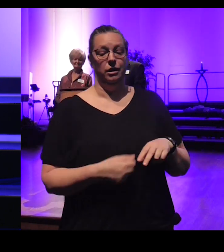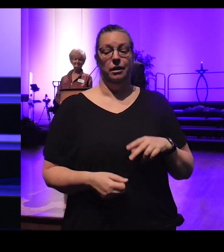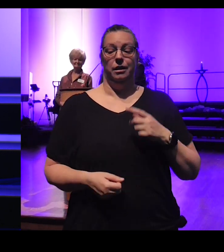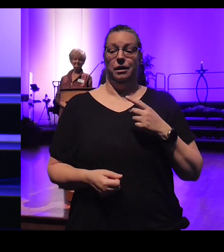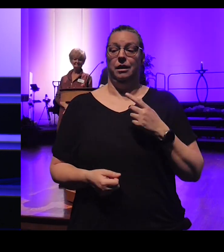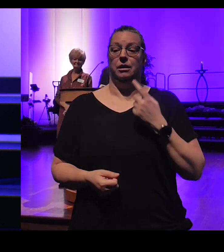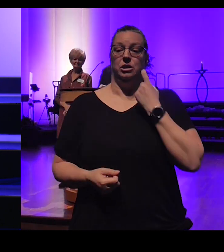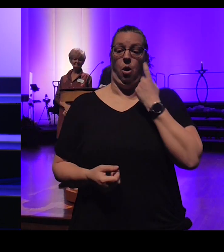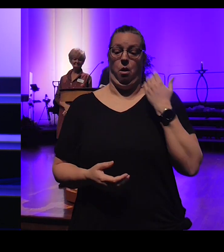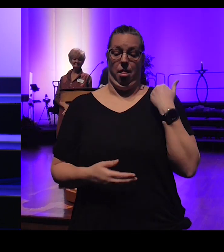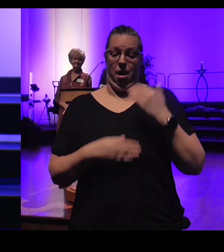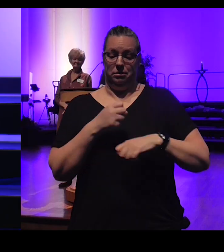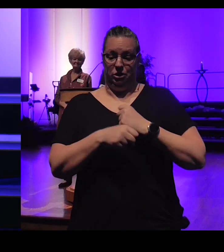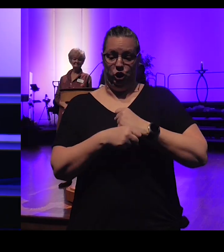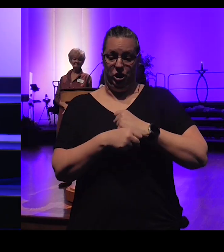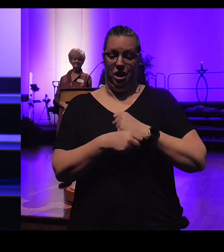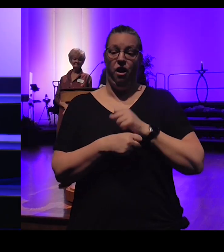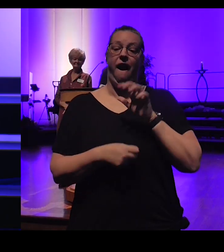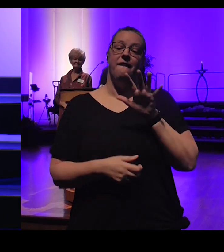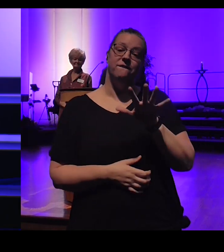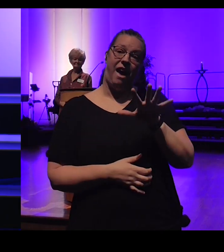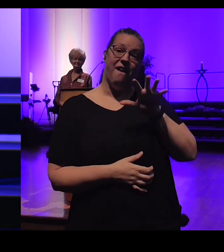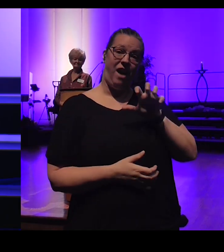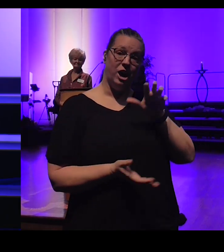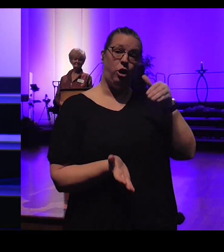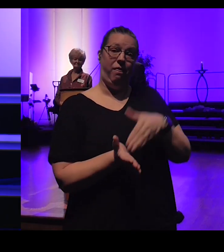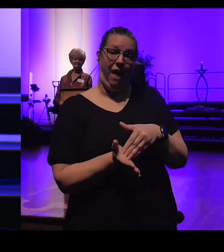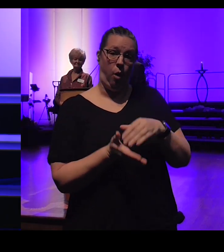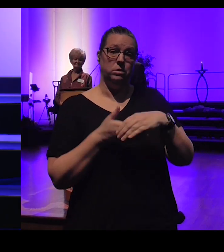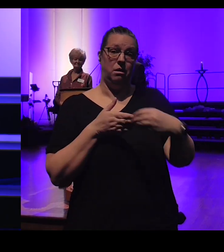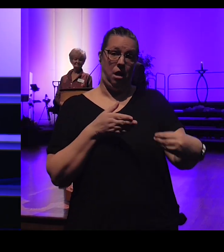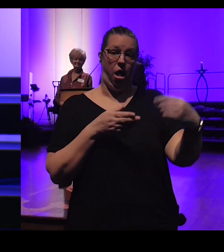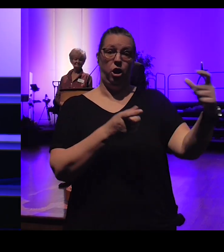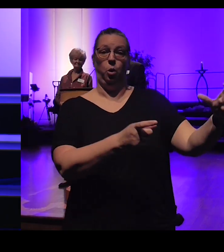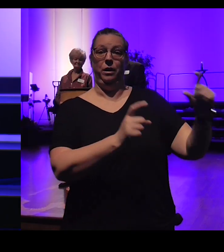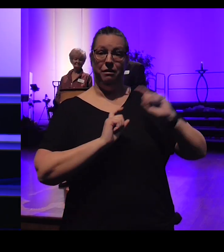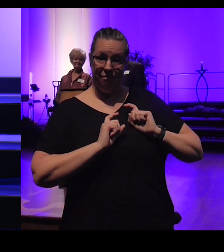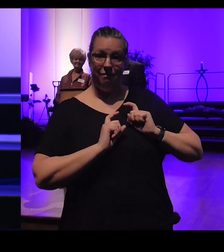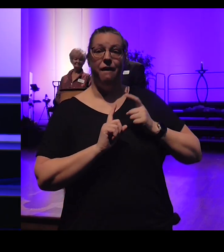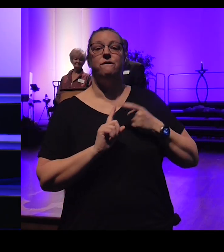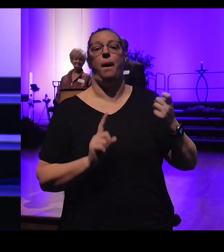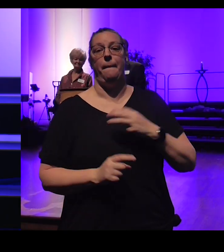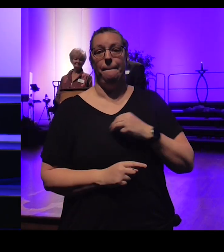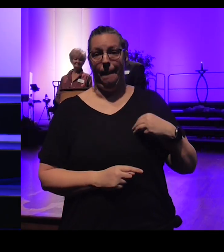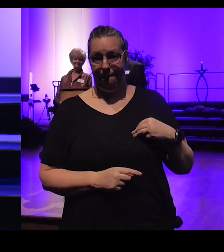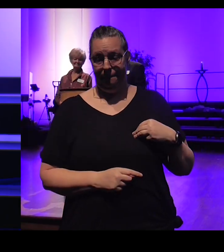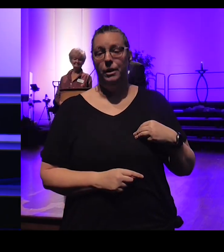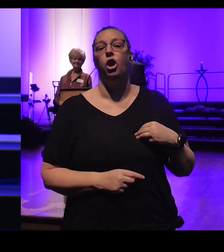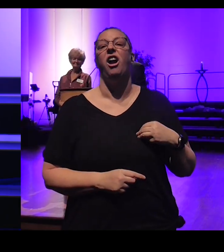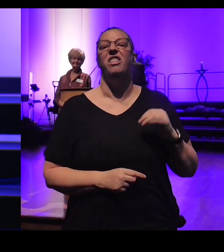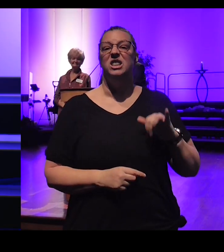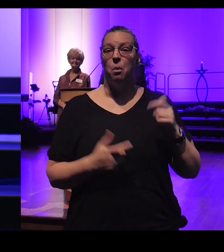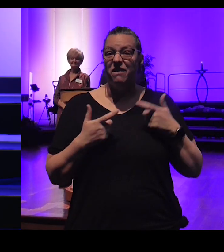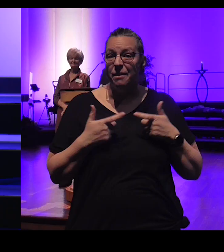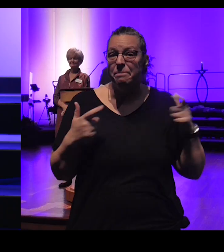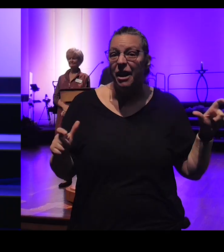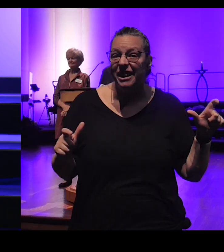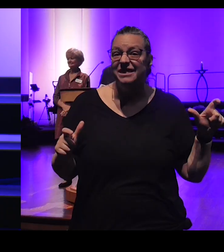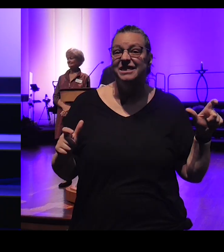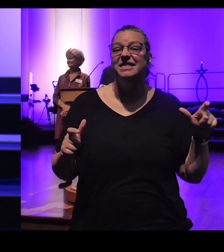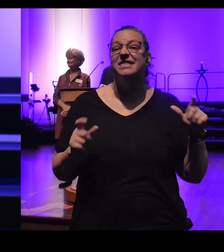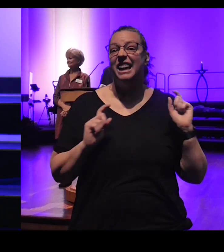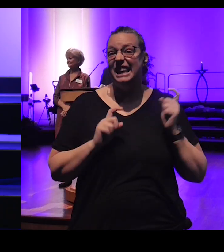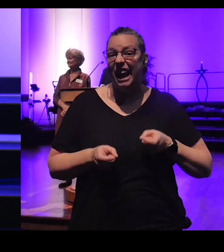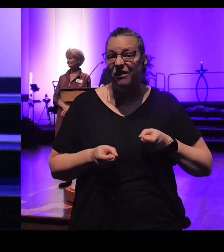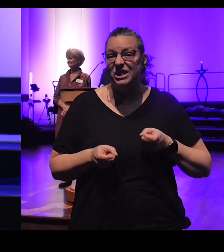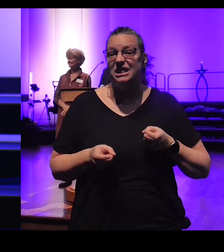2025, a $500,000 bequest was received from a beloved Mile Higher, which is among the largest legacy gifts